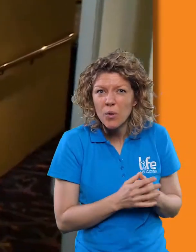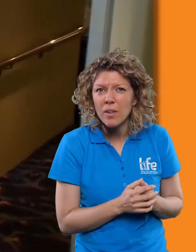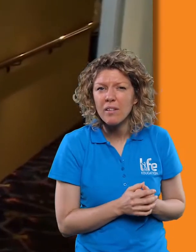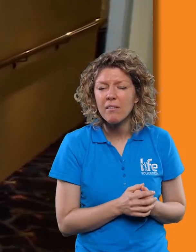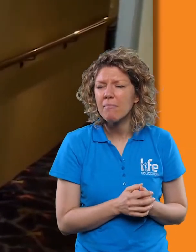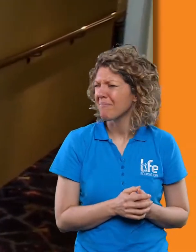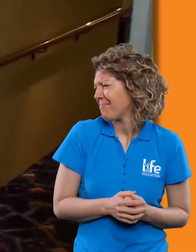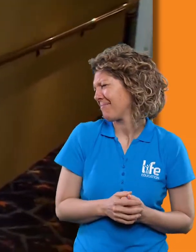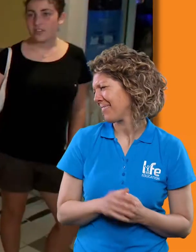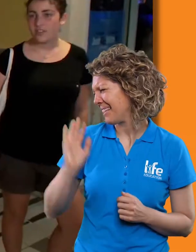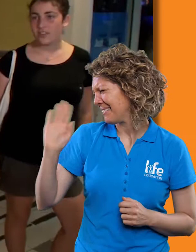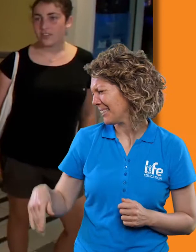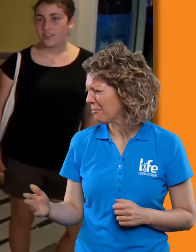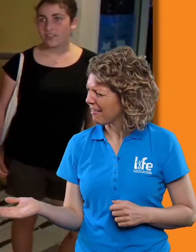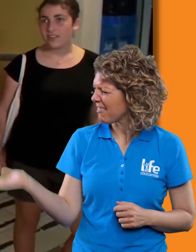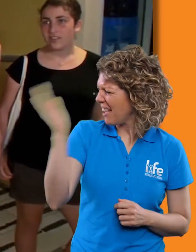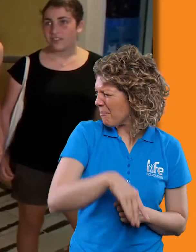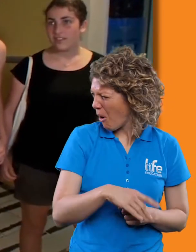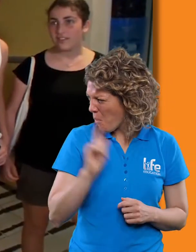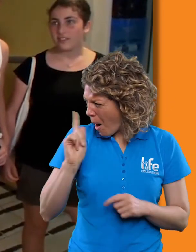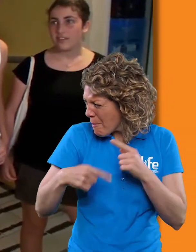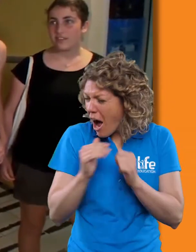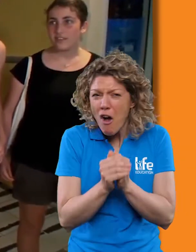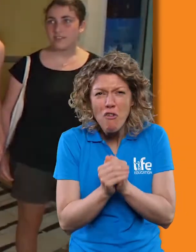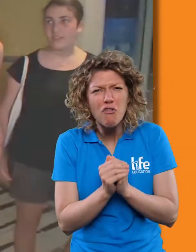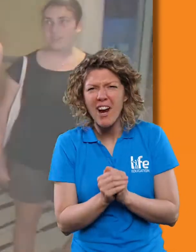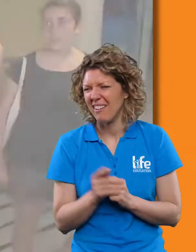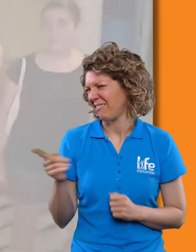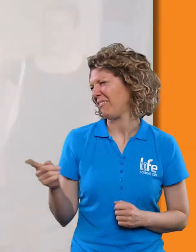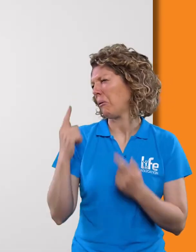road. Yeah, come on, you wimps.